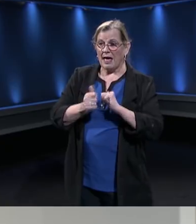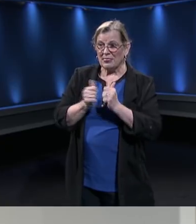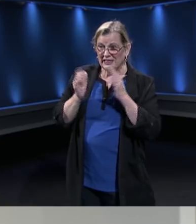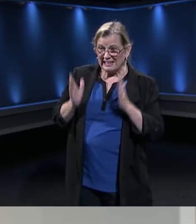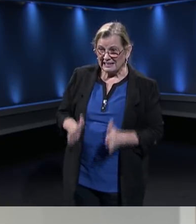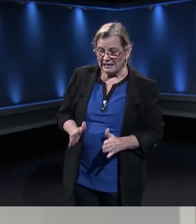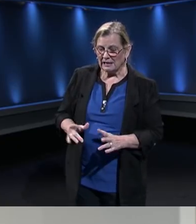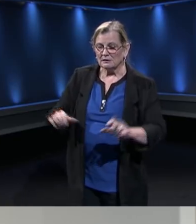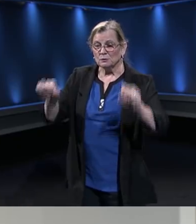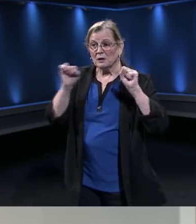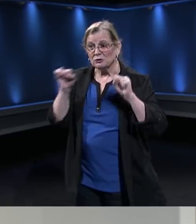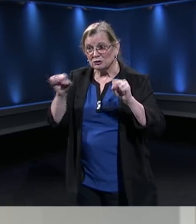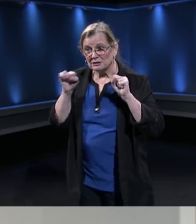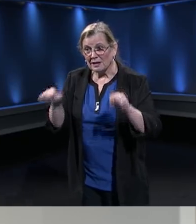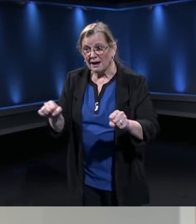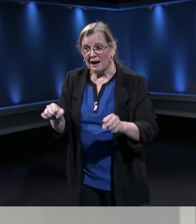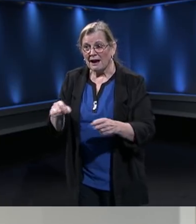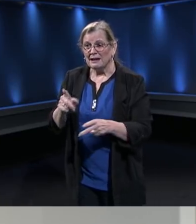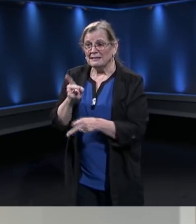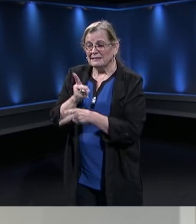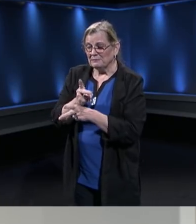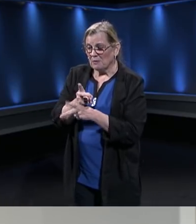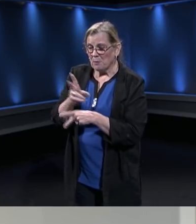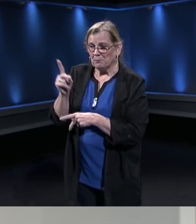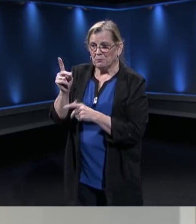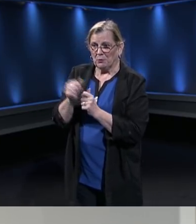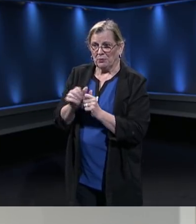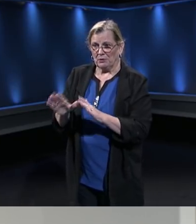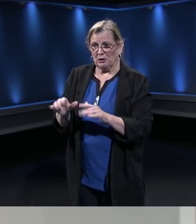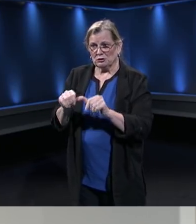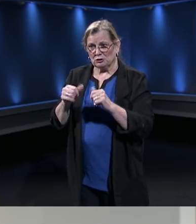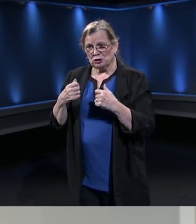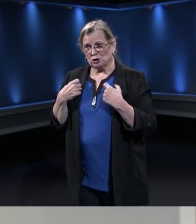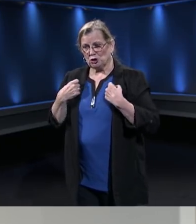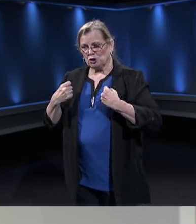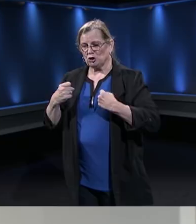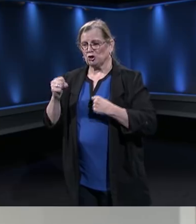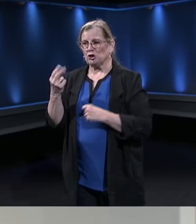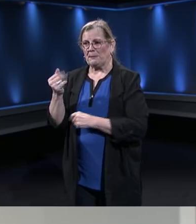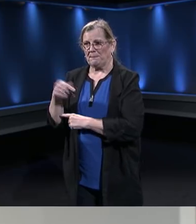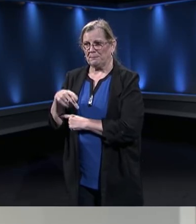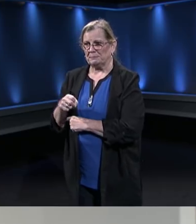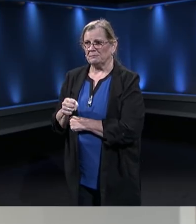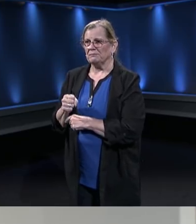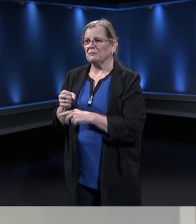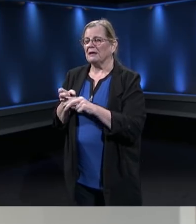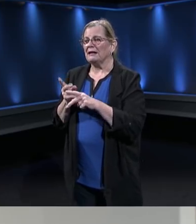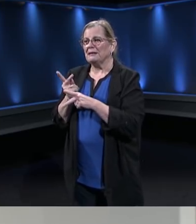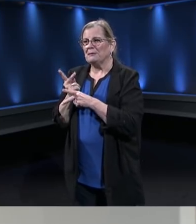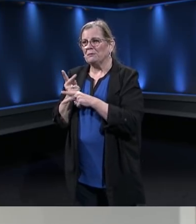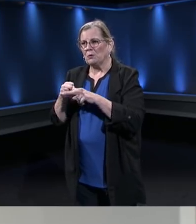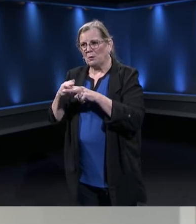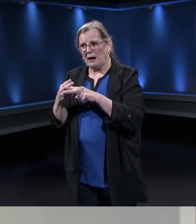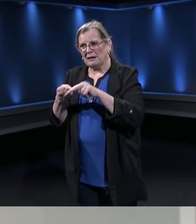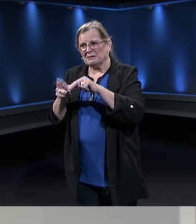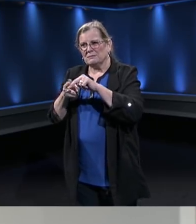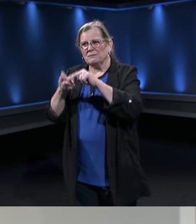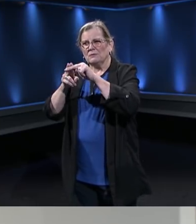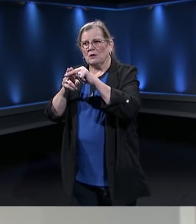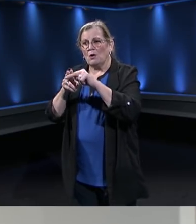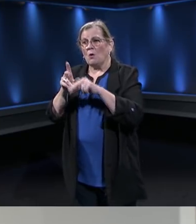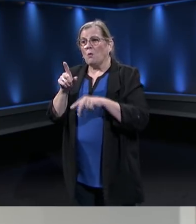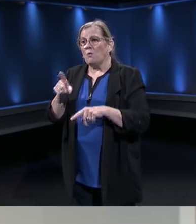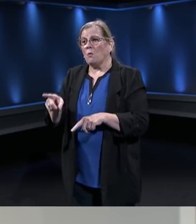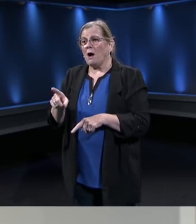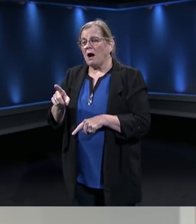and we will continue to do so as health conditions allow and as the Virginia High School League provides the additional updates.